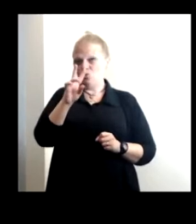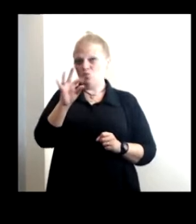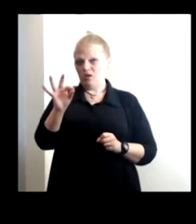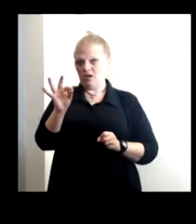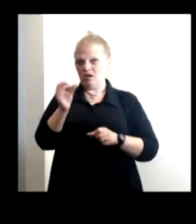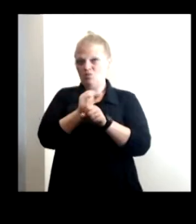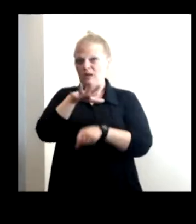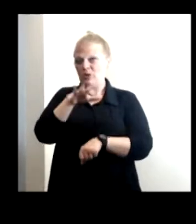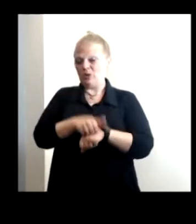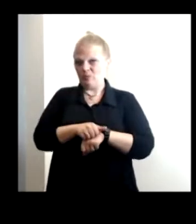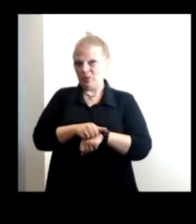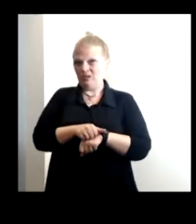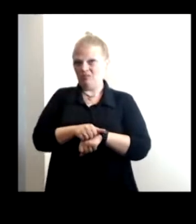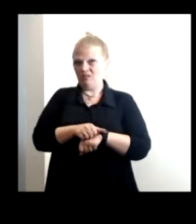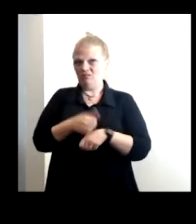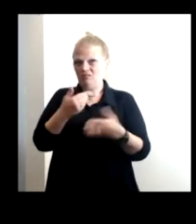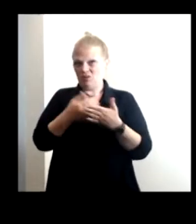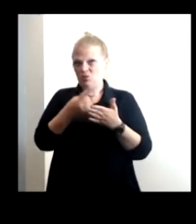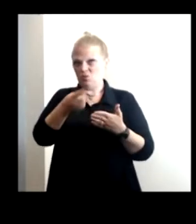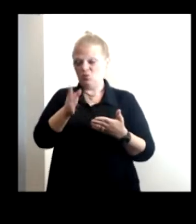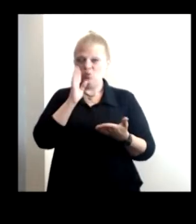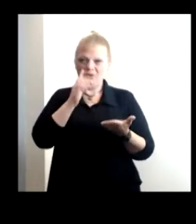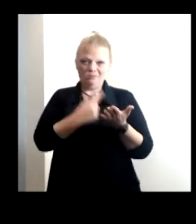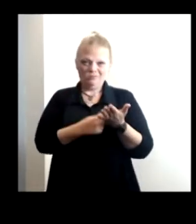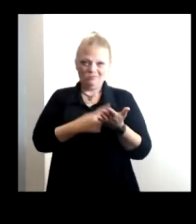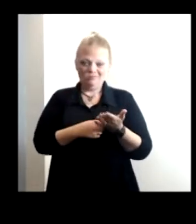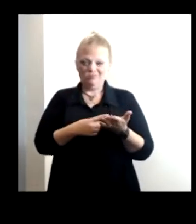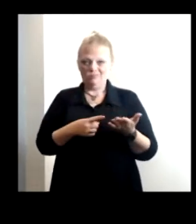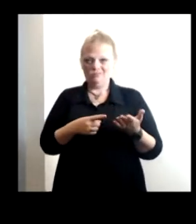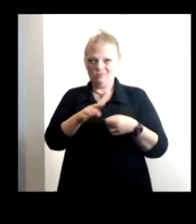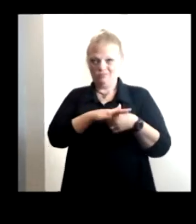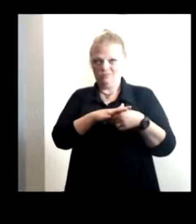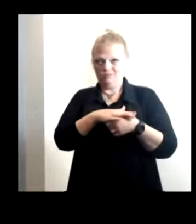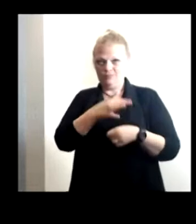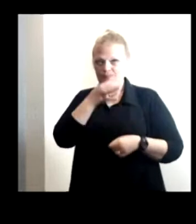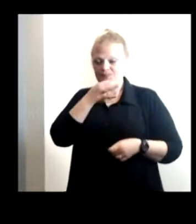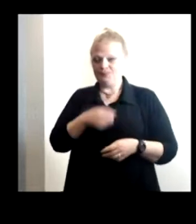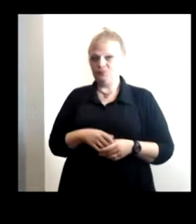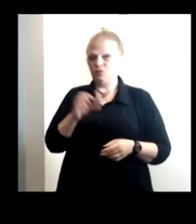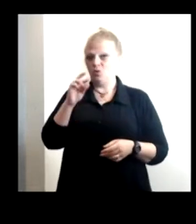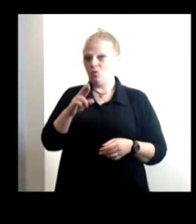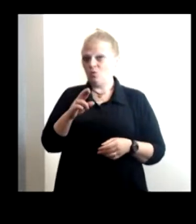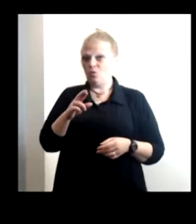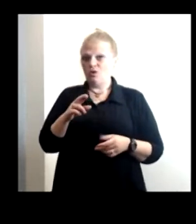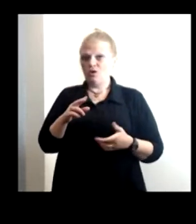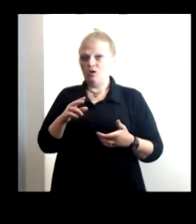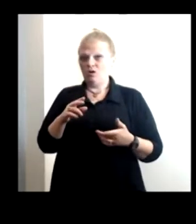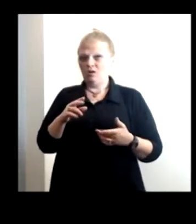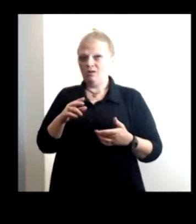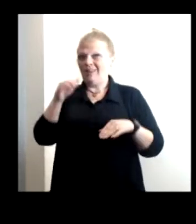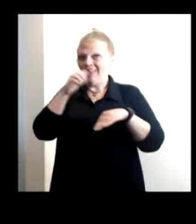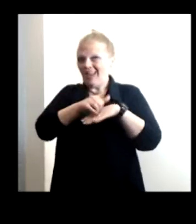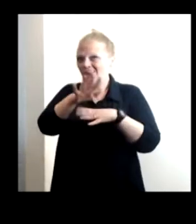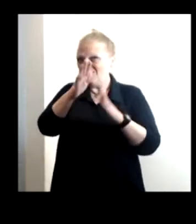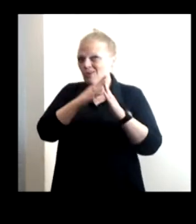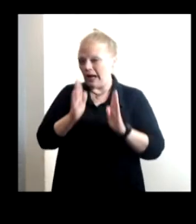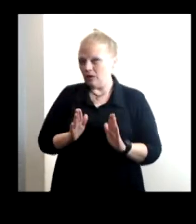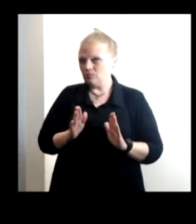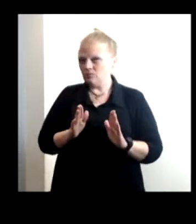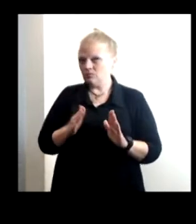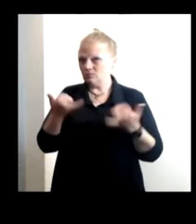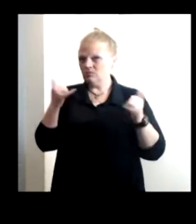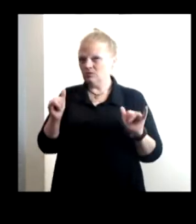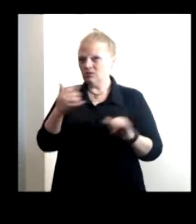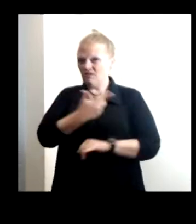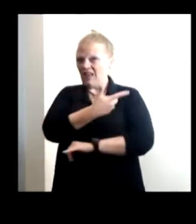to schedule an appointment at a site near you, and we'll talk a little bit more about those upcoming sites, or to call and get one at your home, because we're still doing vax